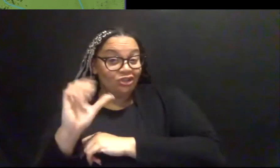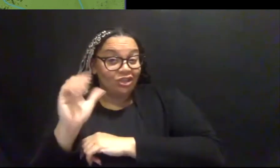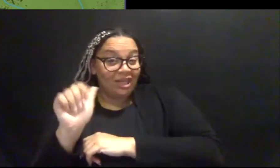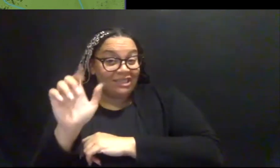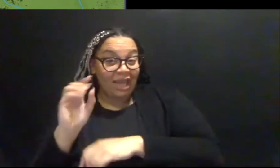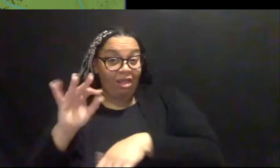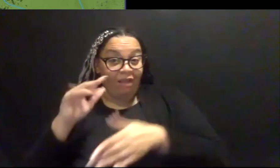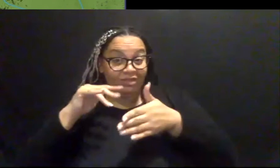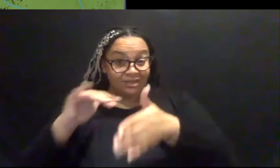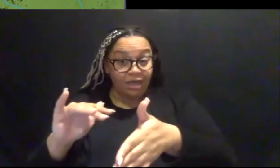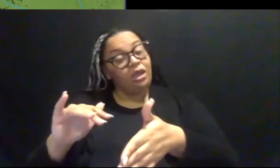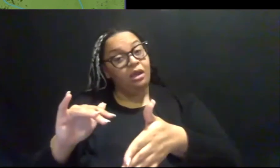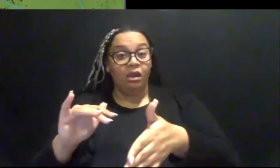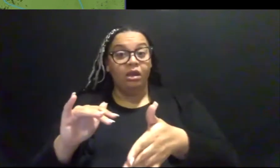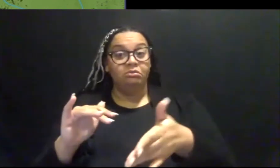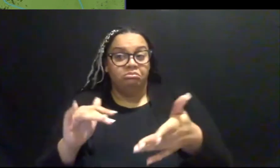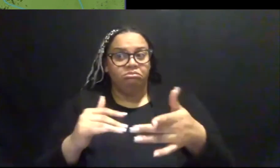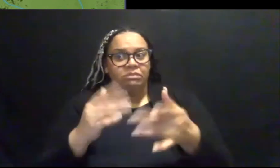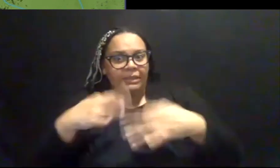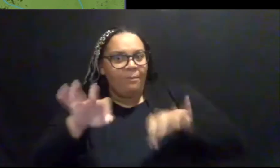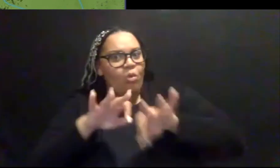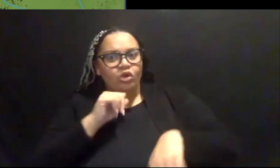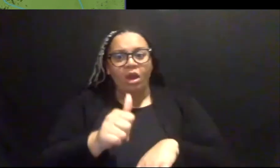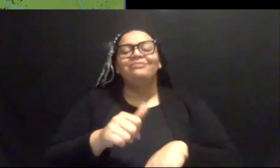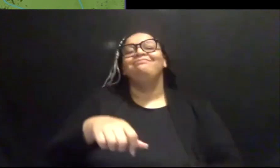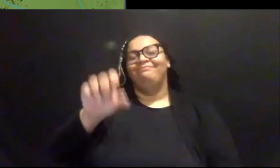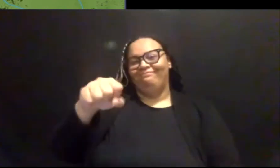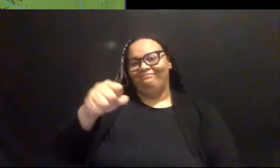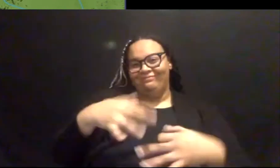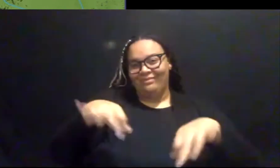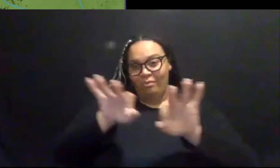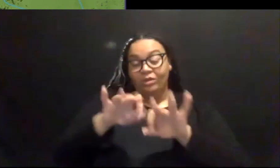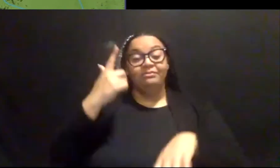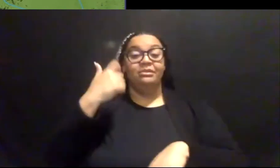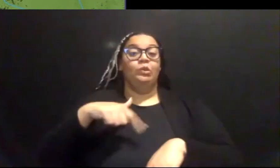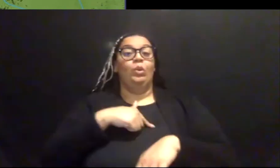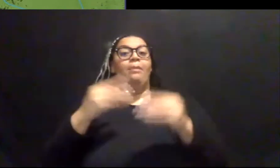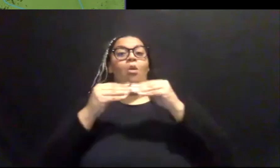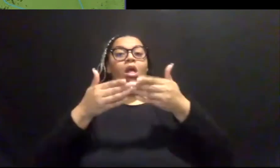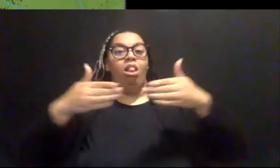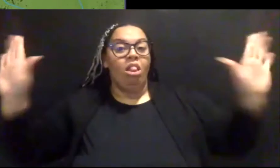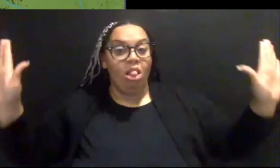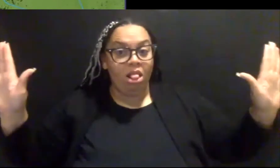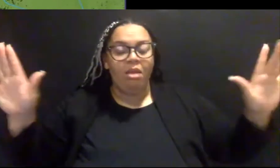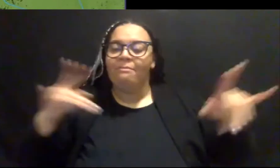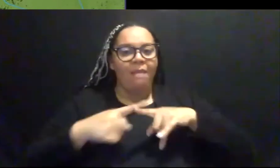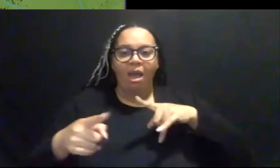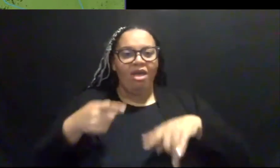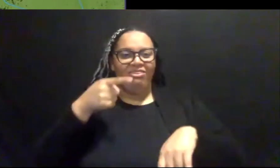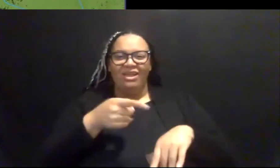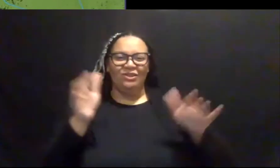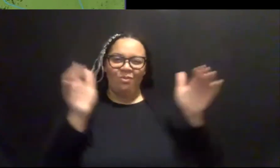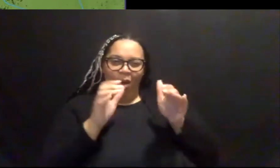And she's actually found that yes. So for our study, this broad scale study, we found forests matter, people matter. But on this smaller